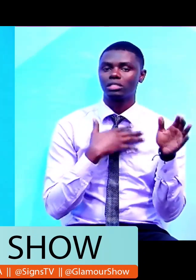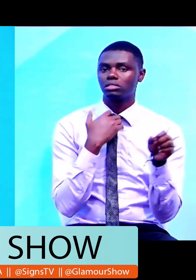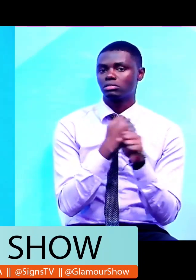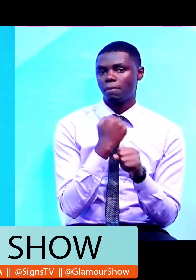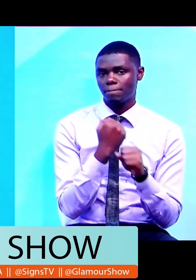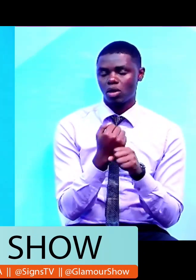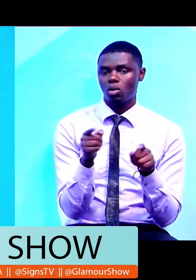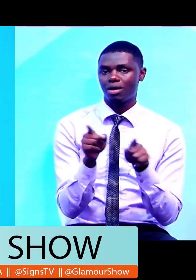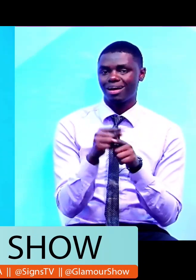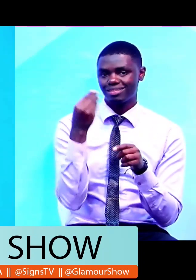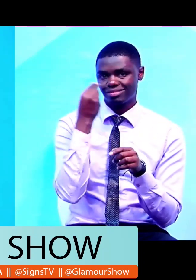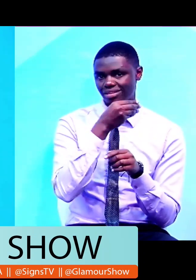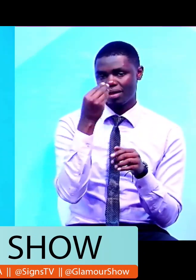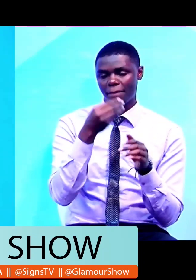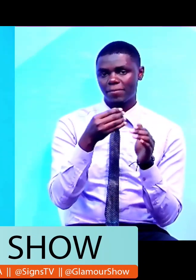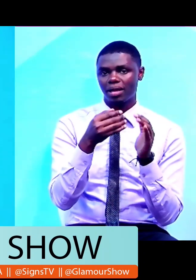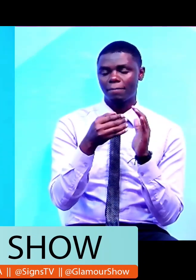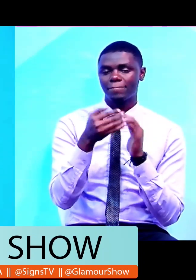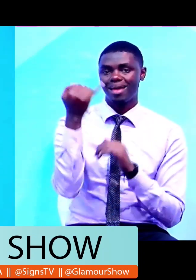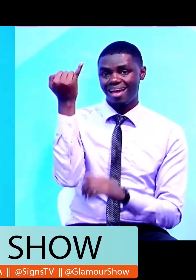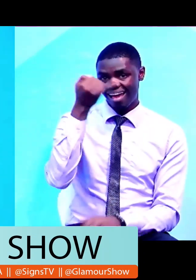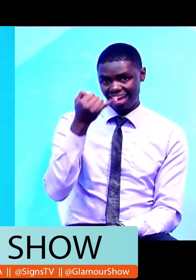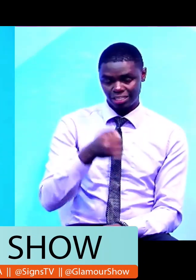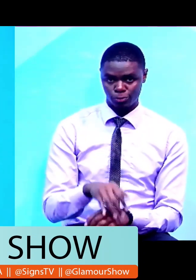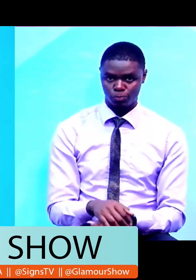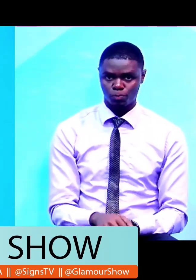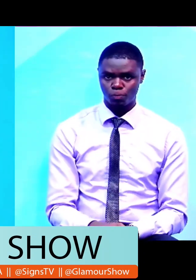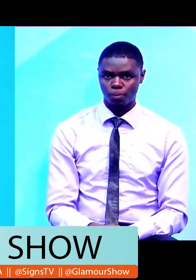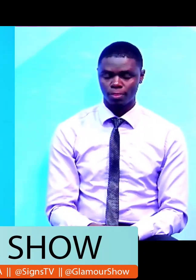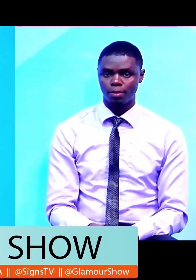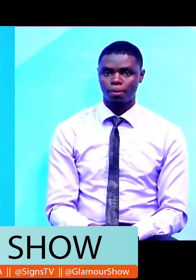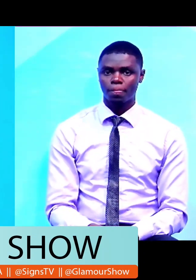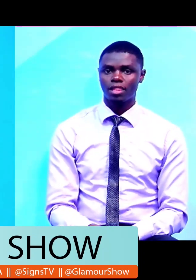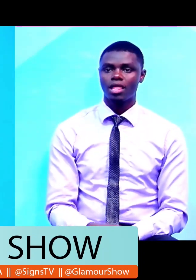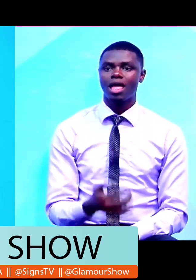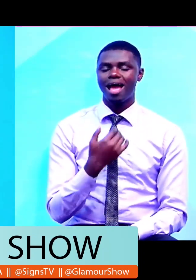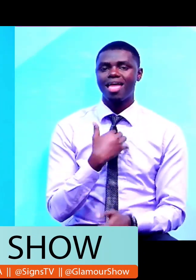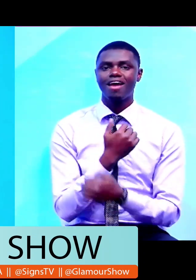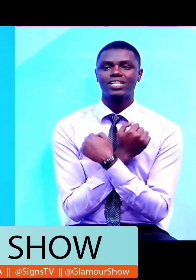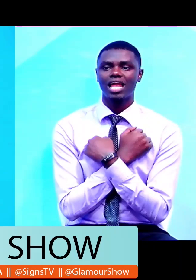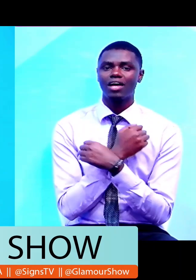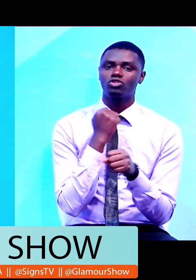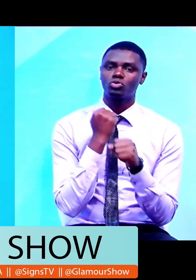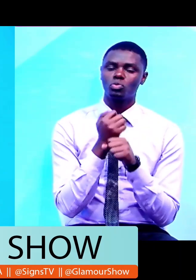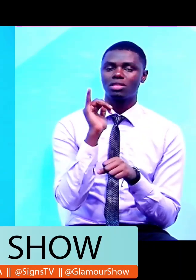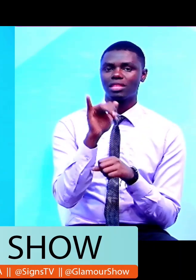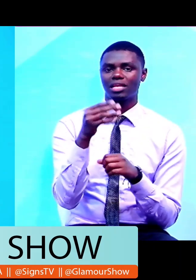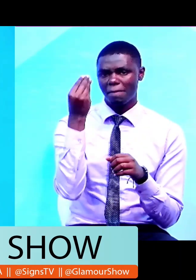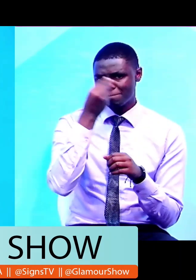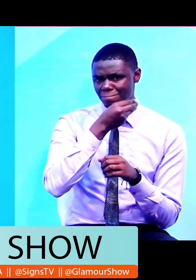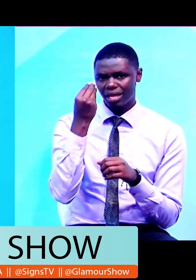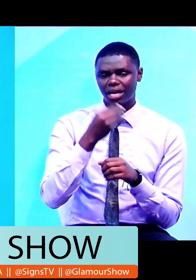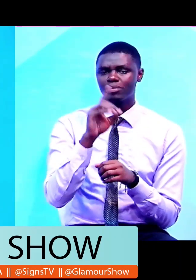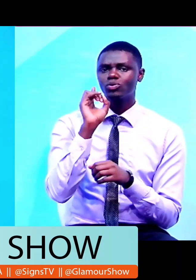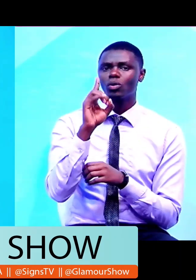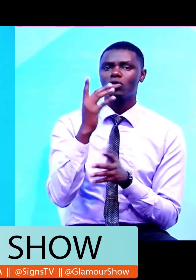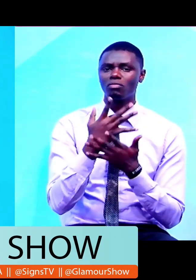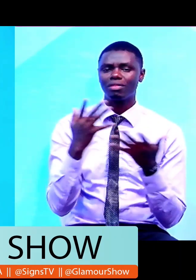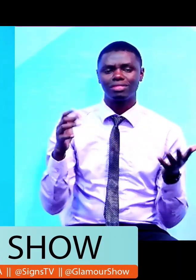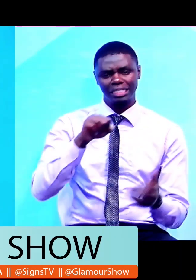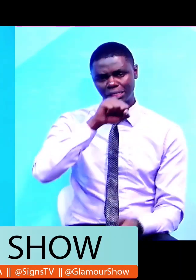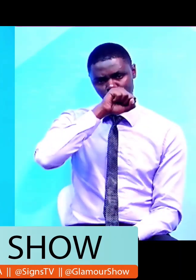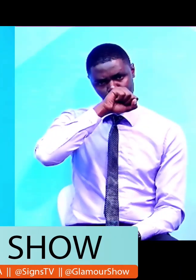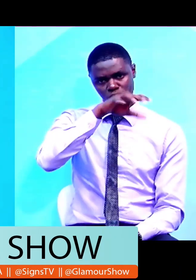do as a makeup artist. And I have loved doing that. Makeup is one of the things I love